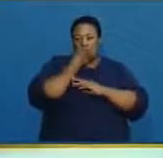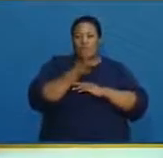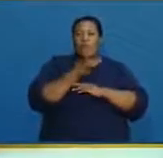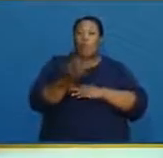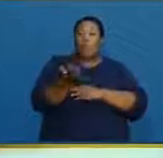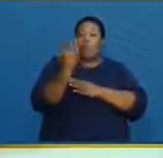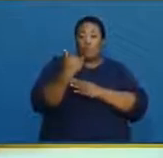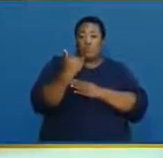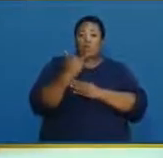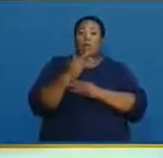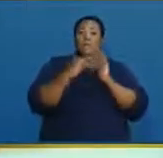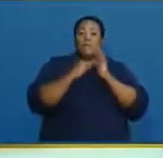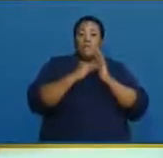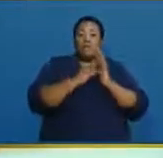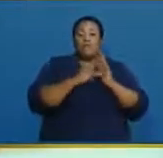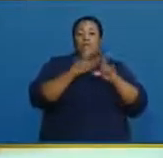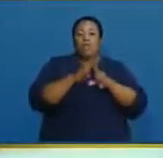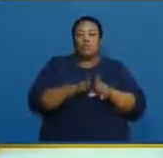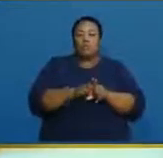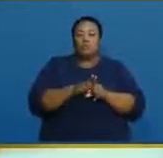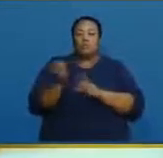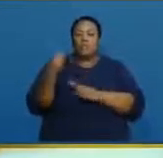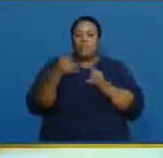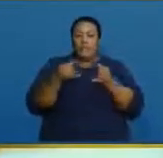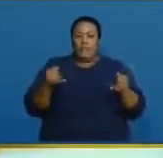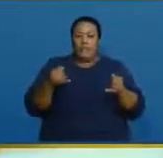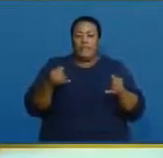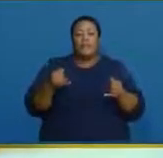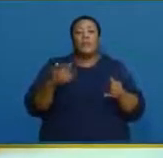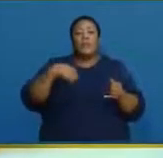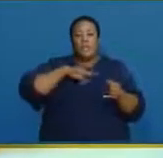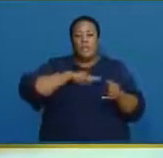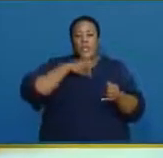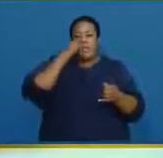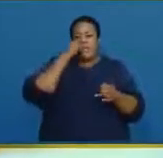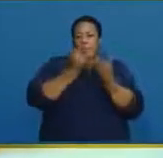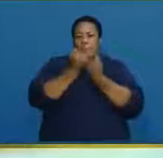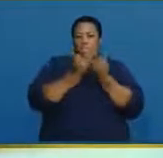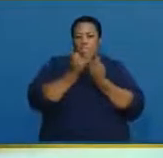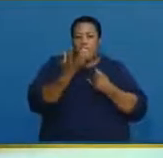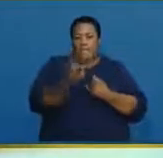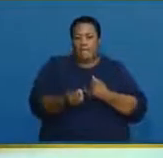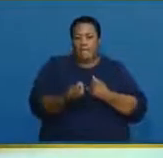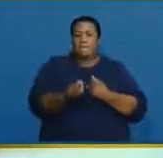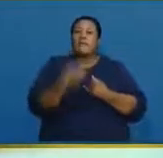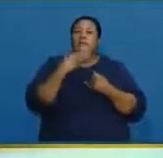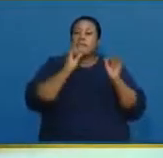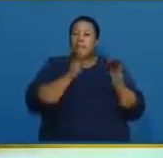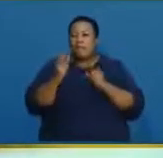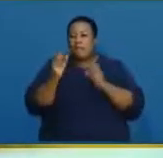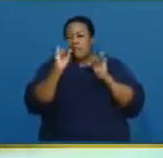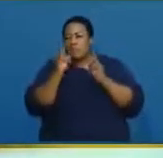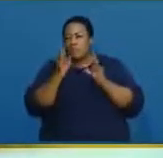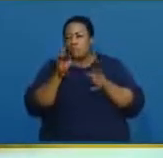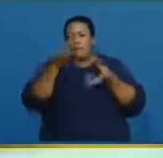Matrix as well as our WhatsApp line. As always guys, we've got a fun competition going on for you, so do stay tuned to get all of